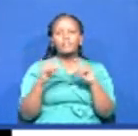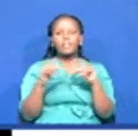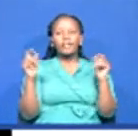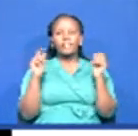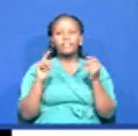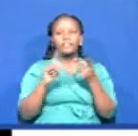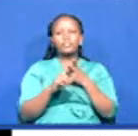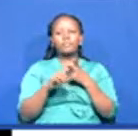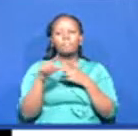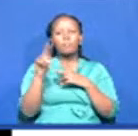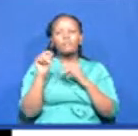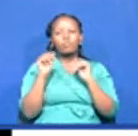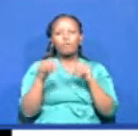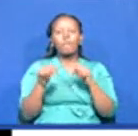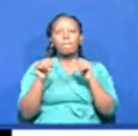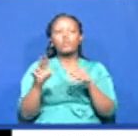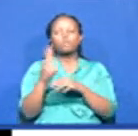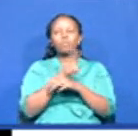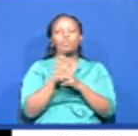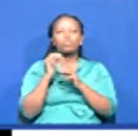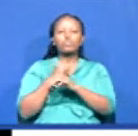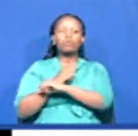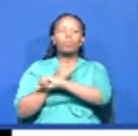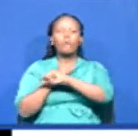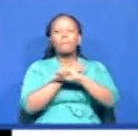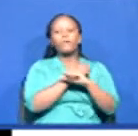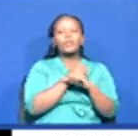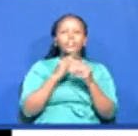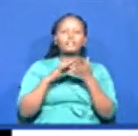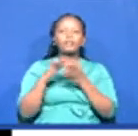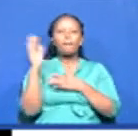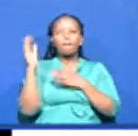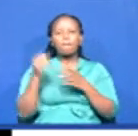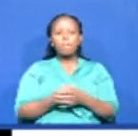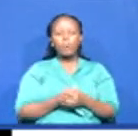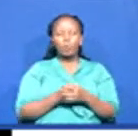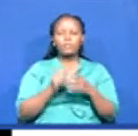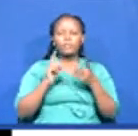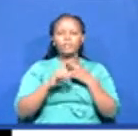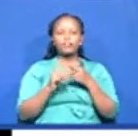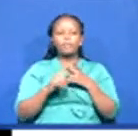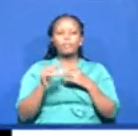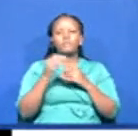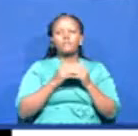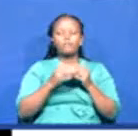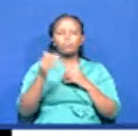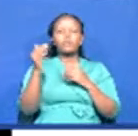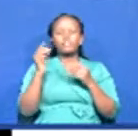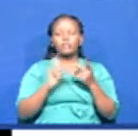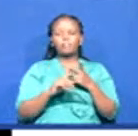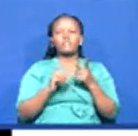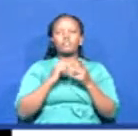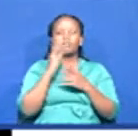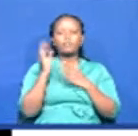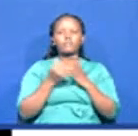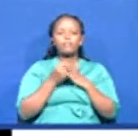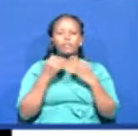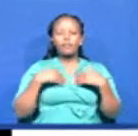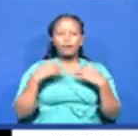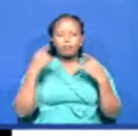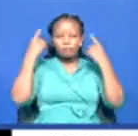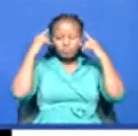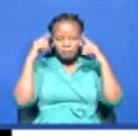be employed to protect and authenticate genuine products. These devices vary considerably in degree of sophistication and